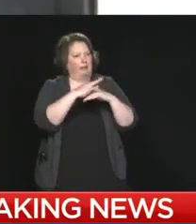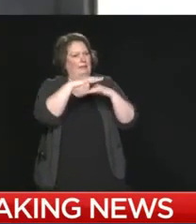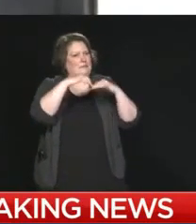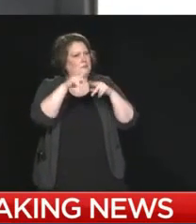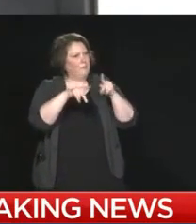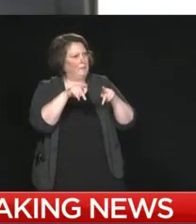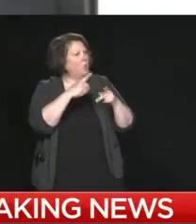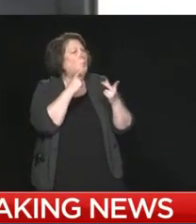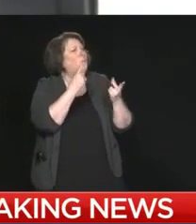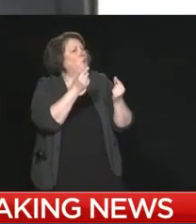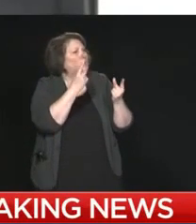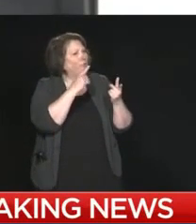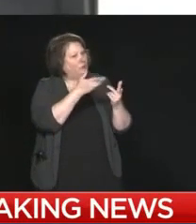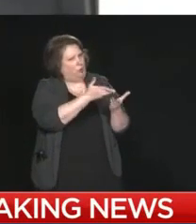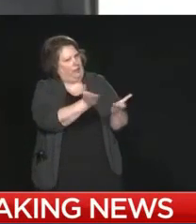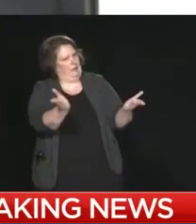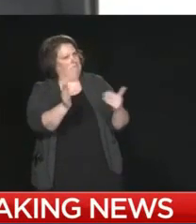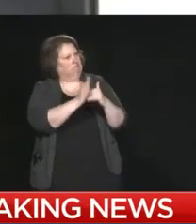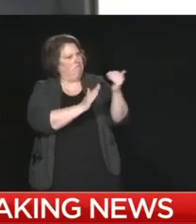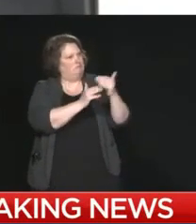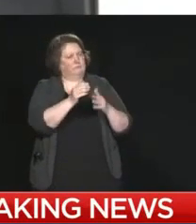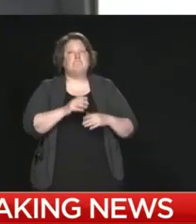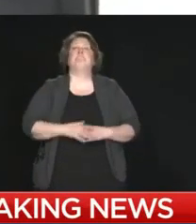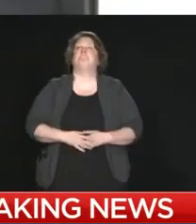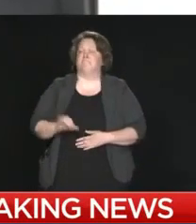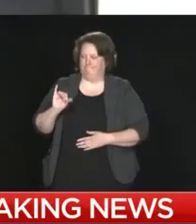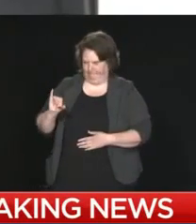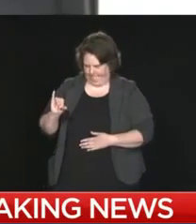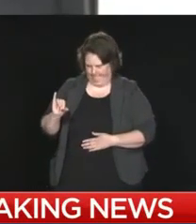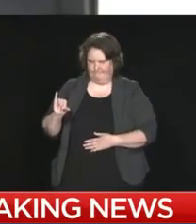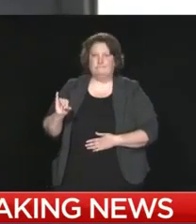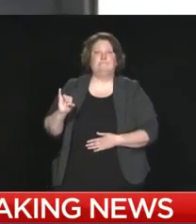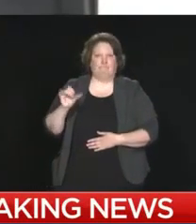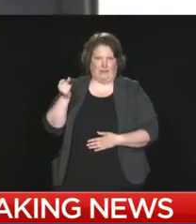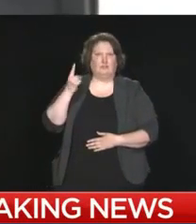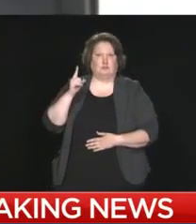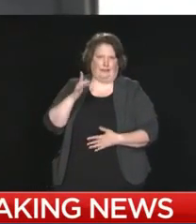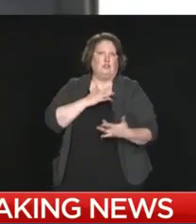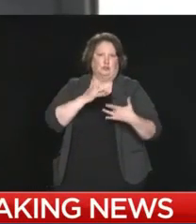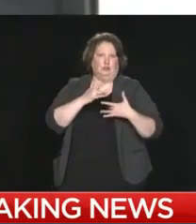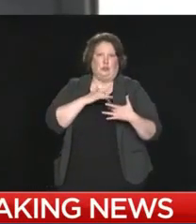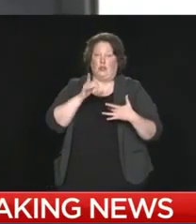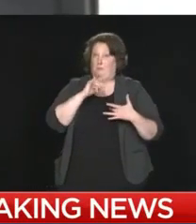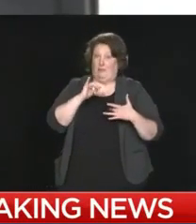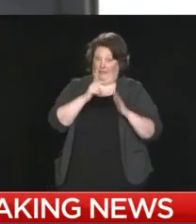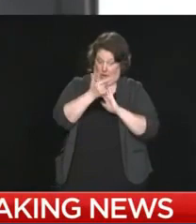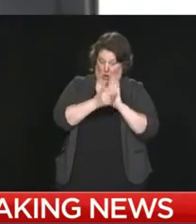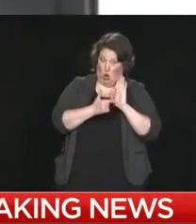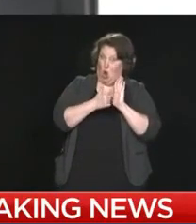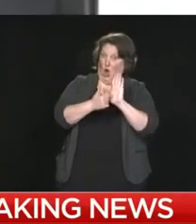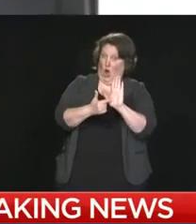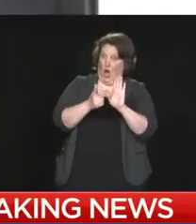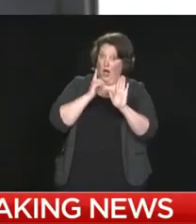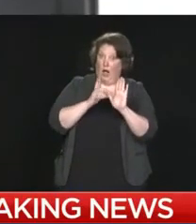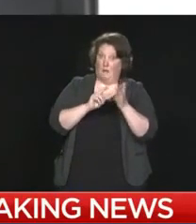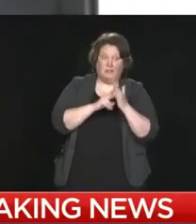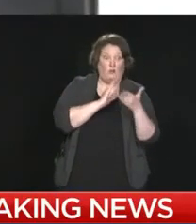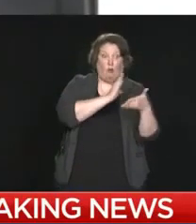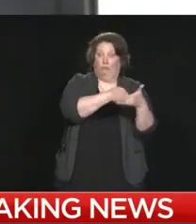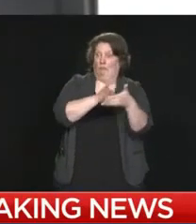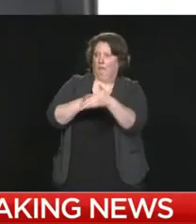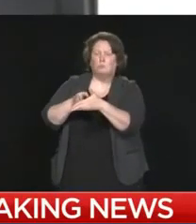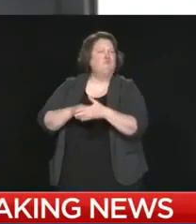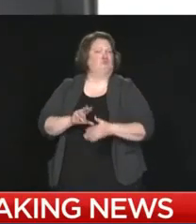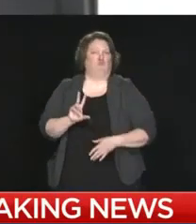understand this concern, but that is not at all the intention of this bill. With this bill, first of all, we